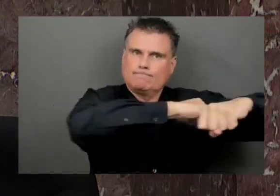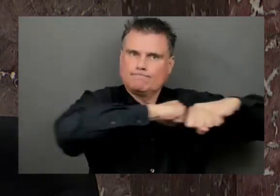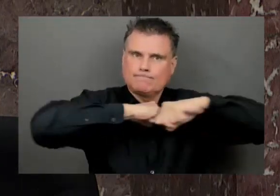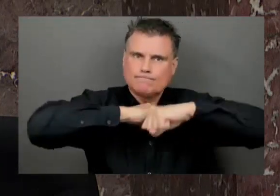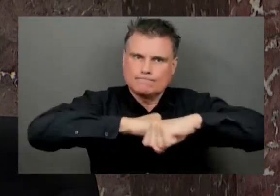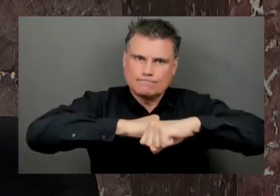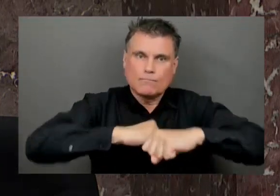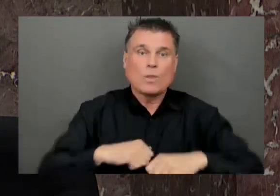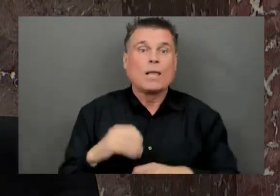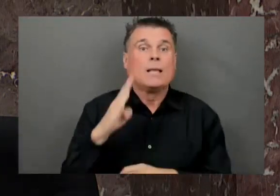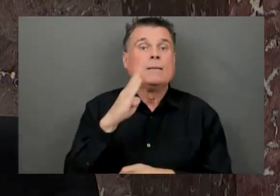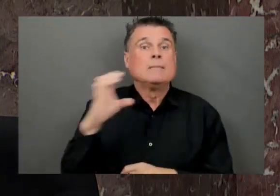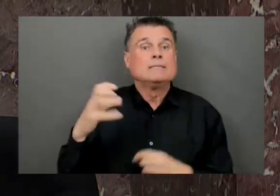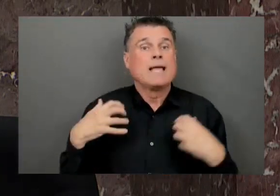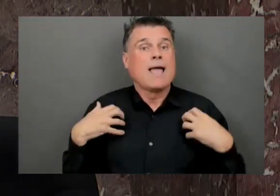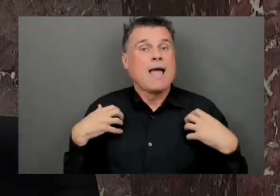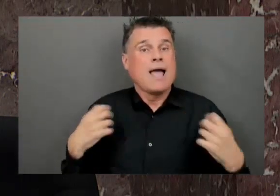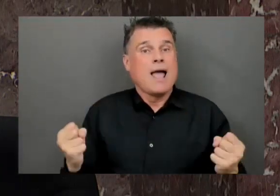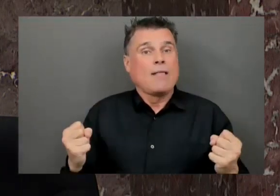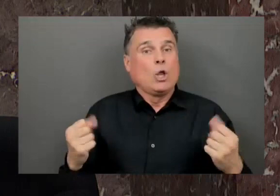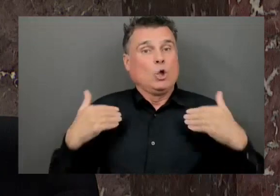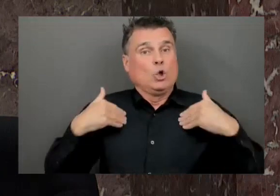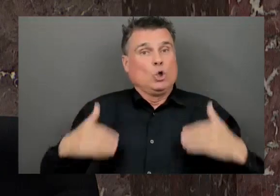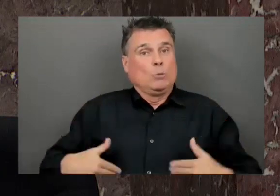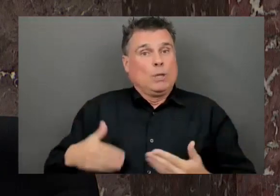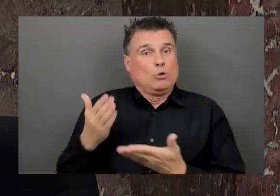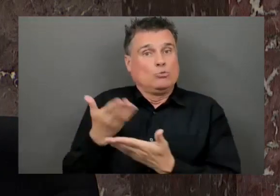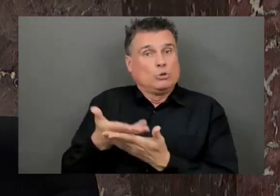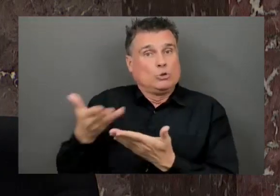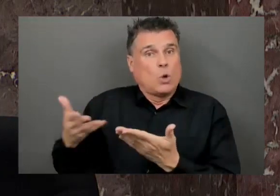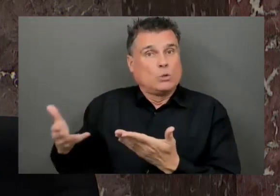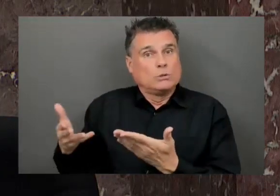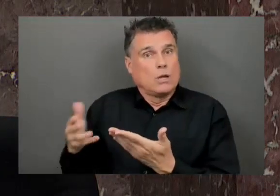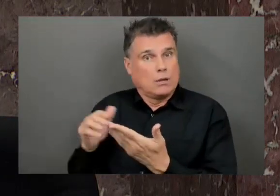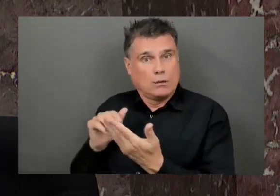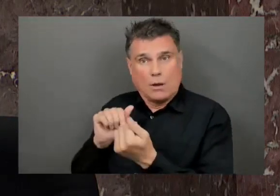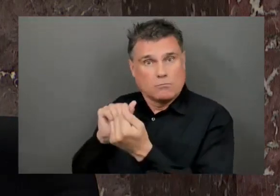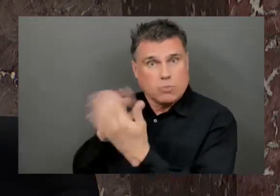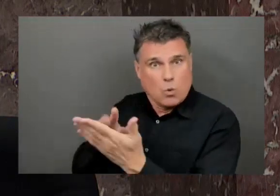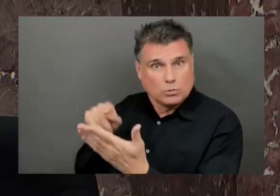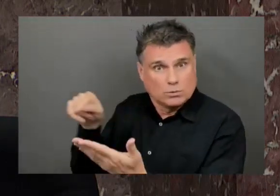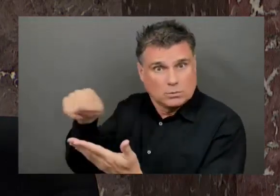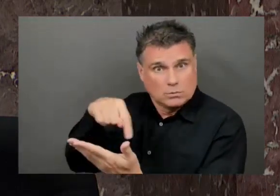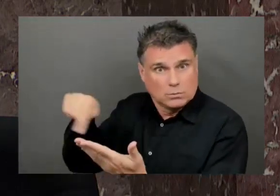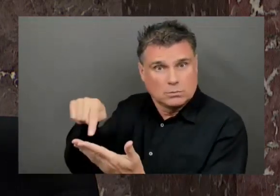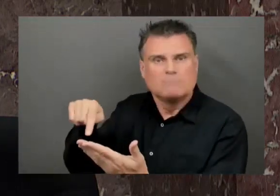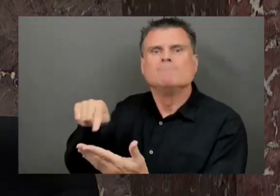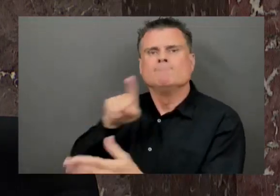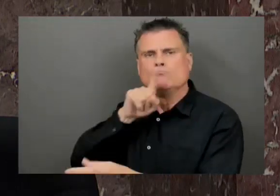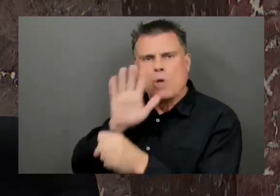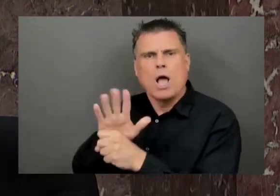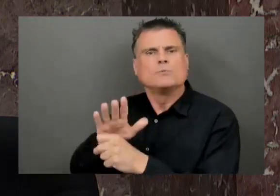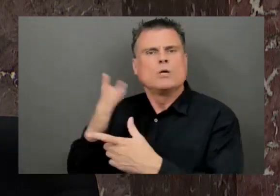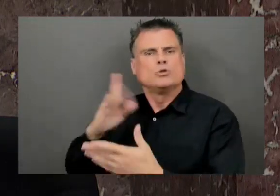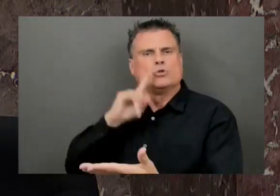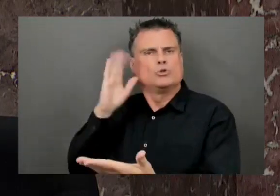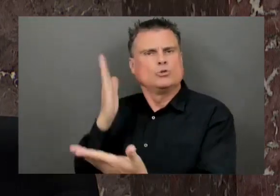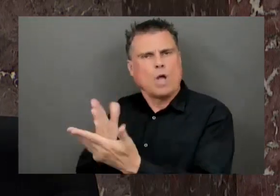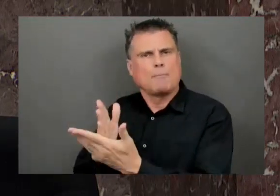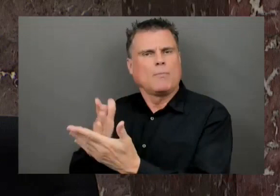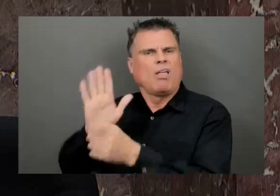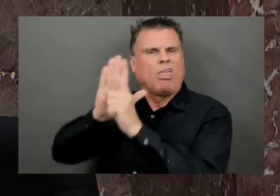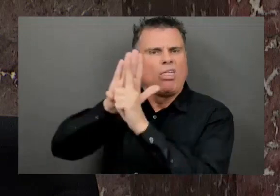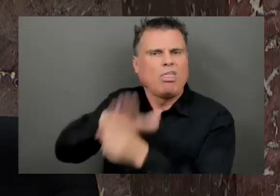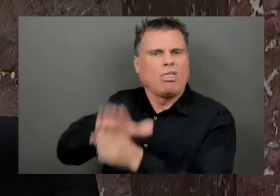to ending Indigenous-specific racism and discrimination, as well as improving cultural safety and quality of care for